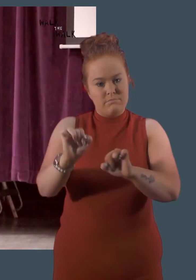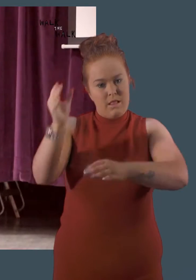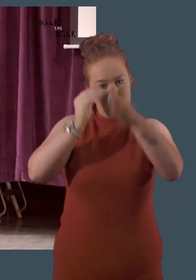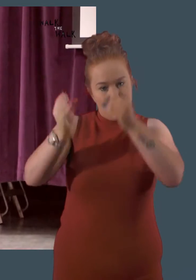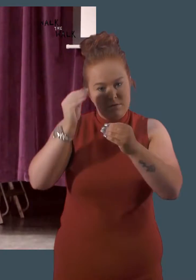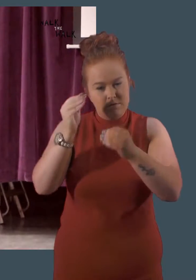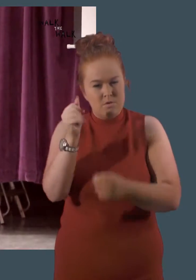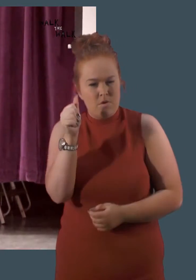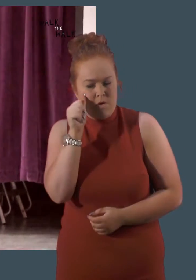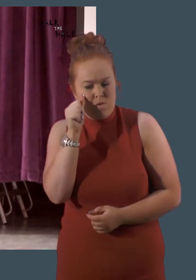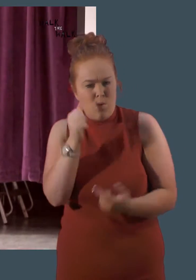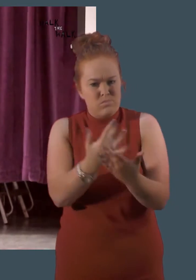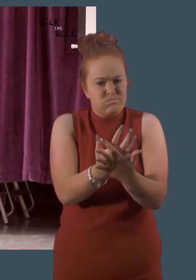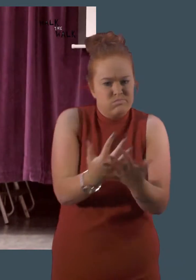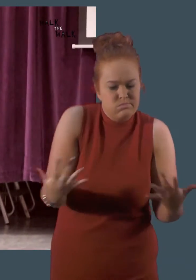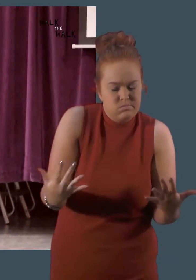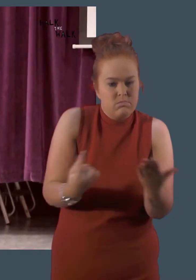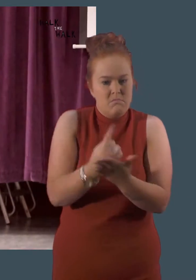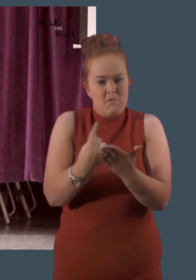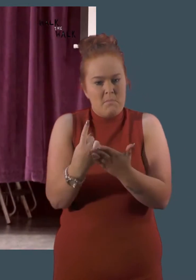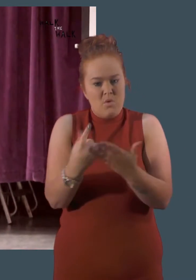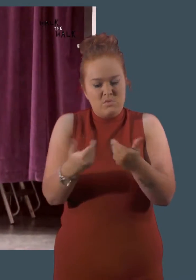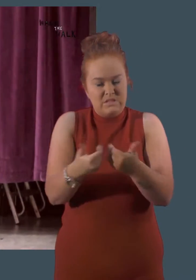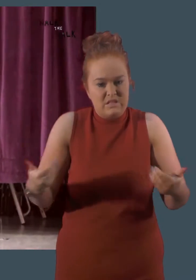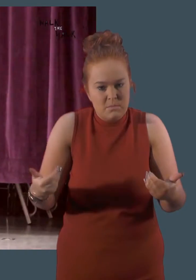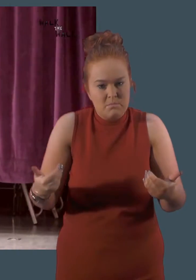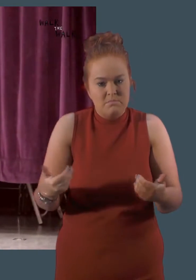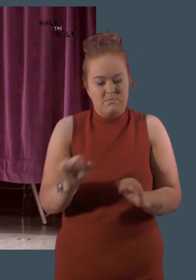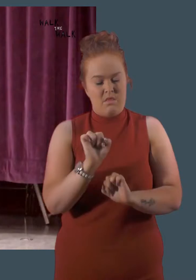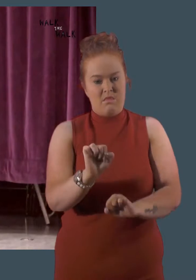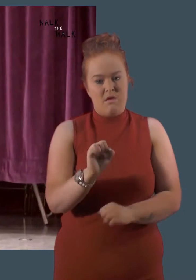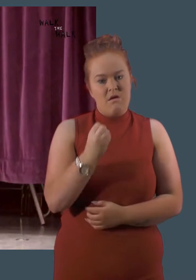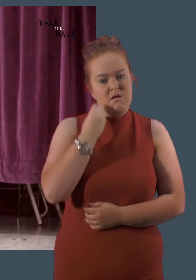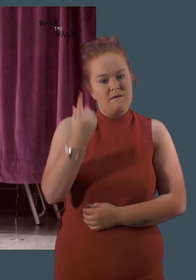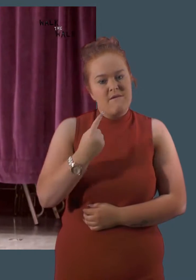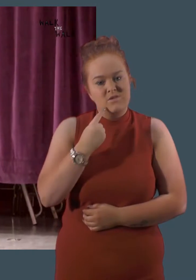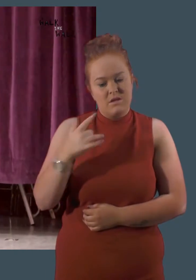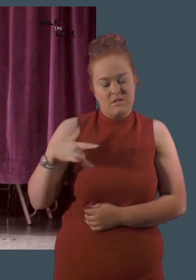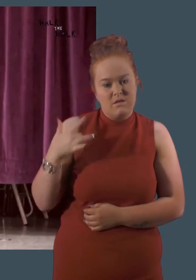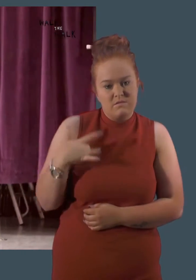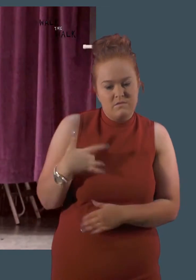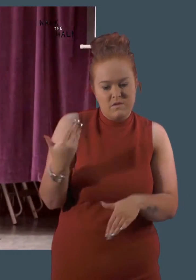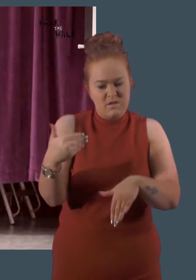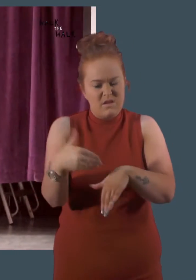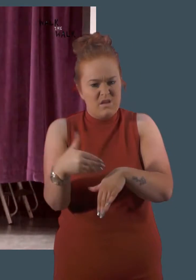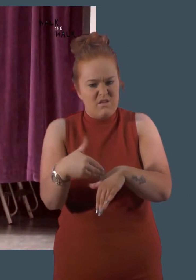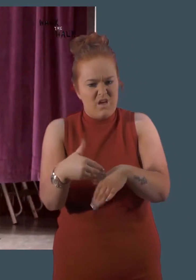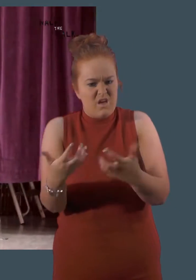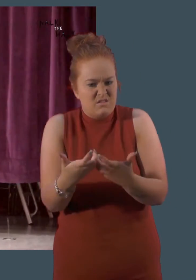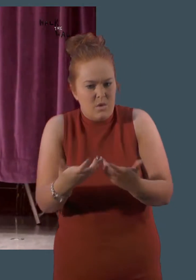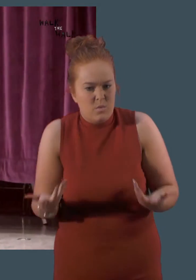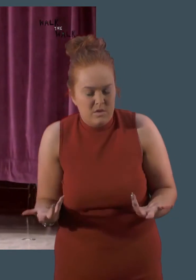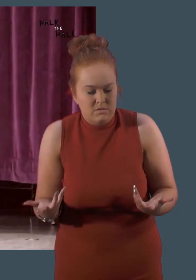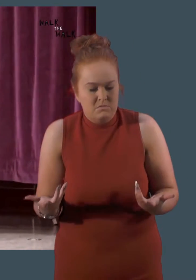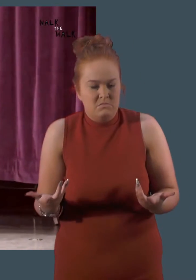is the activity that we did first with every single group that we went out to see. And the reason we did that is it's an